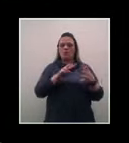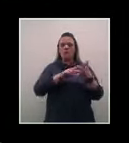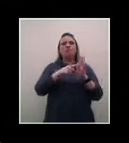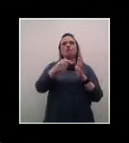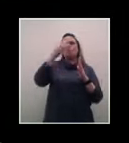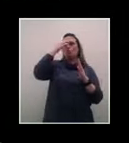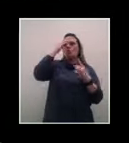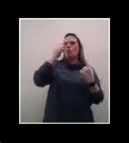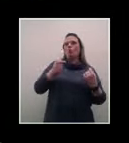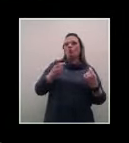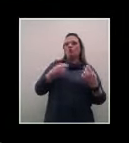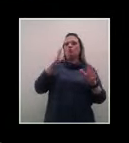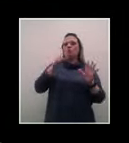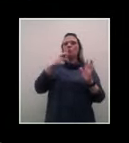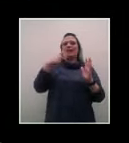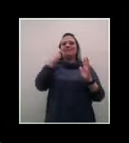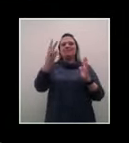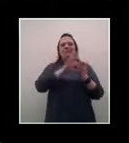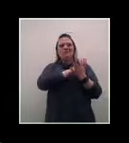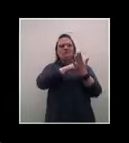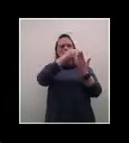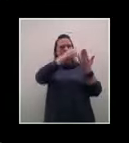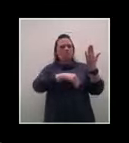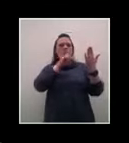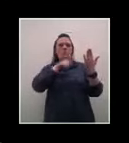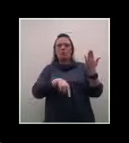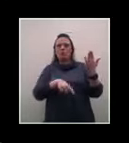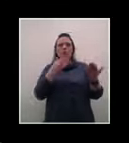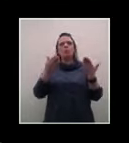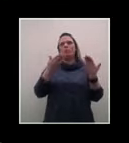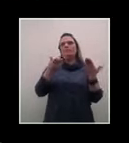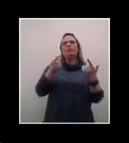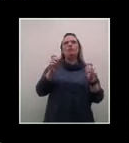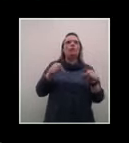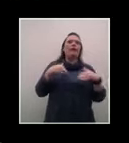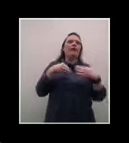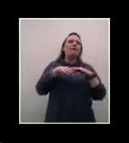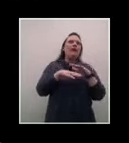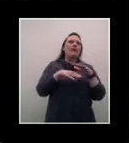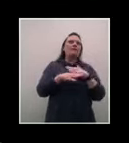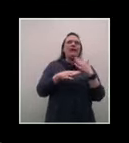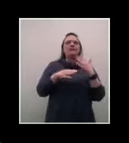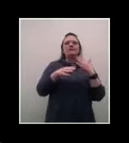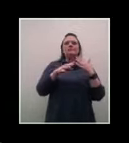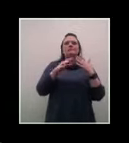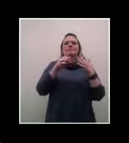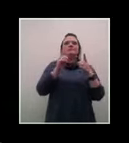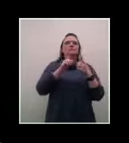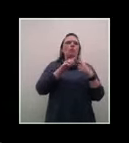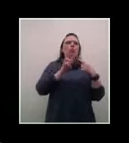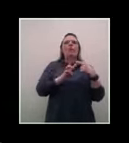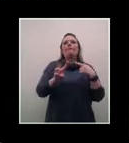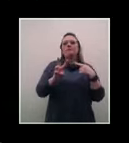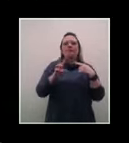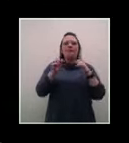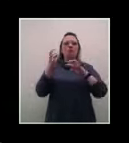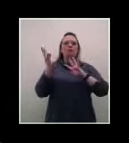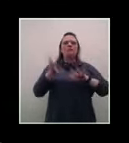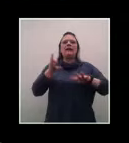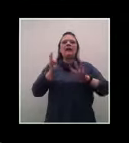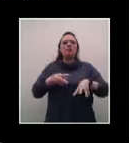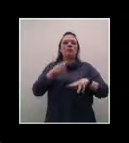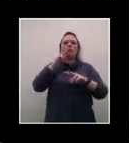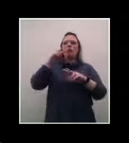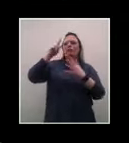see the orders. So you could either, they may give you access by giving you a website where you can download and view the